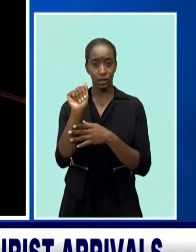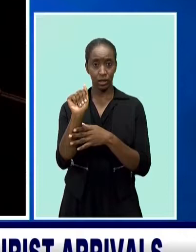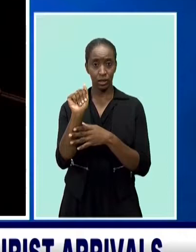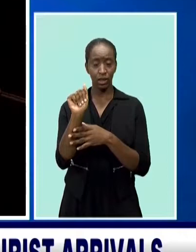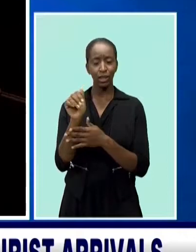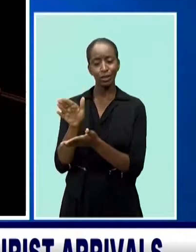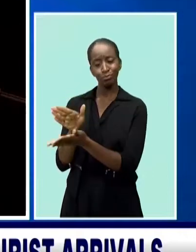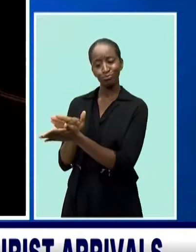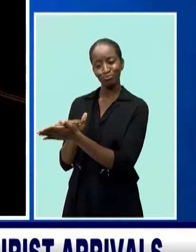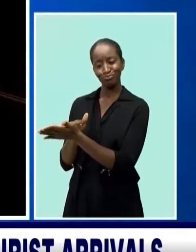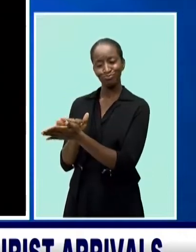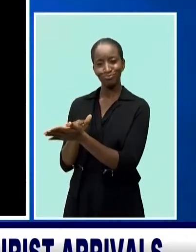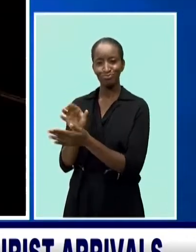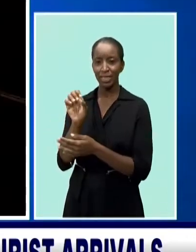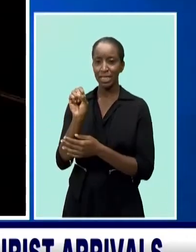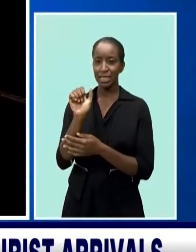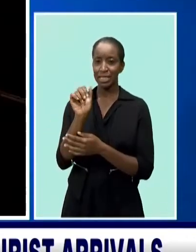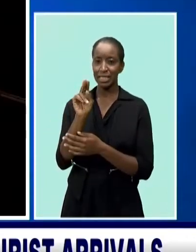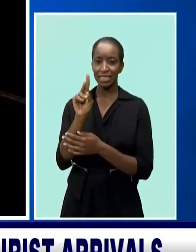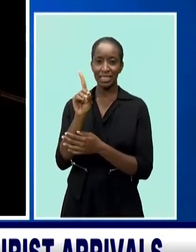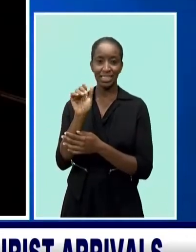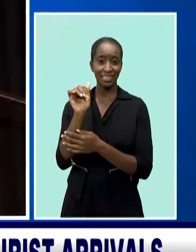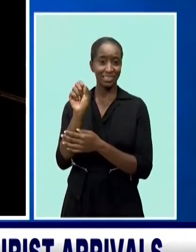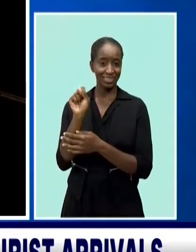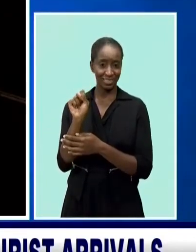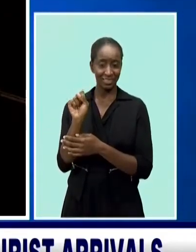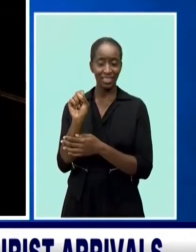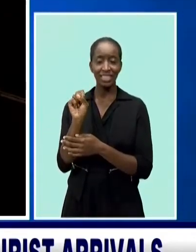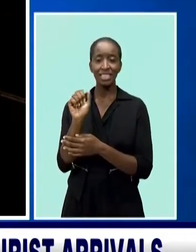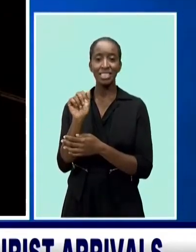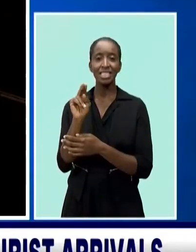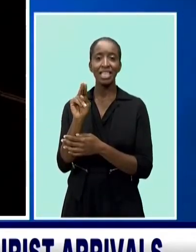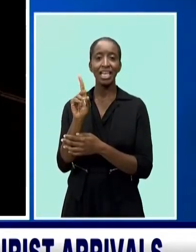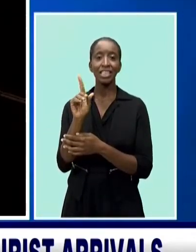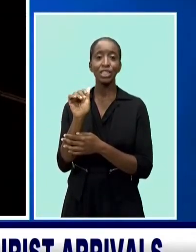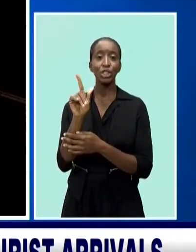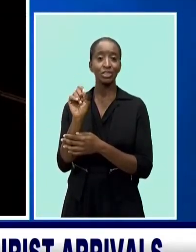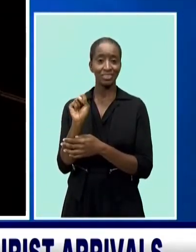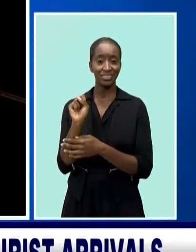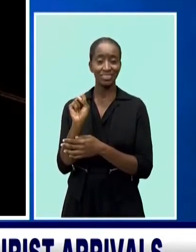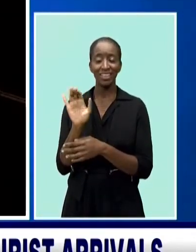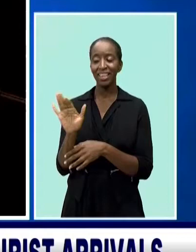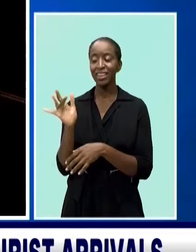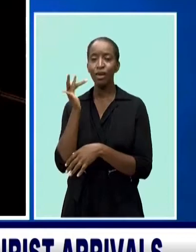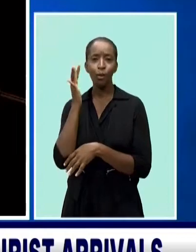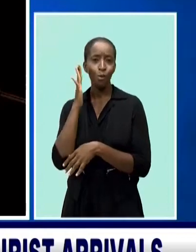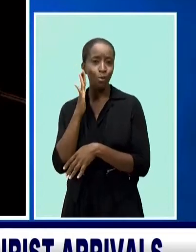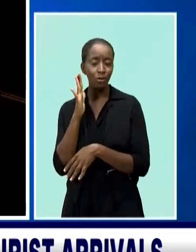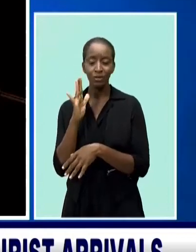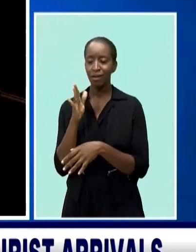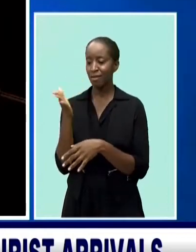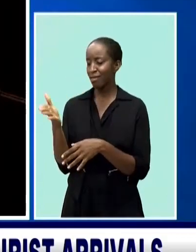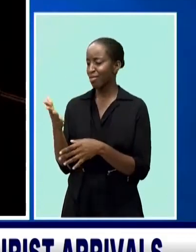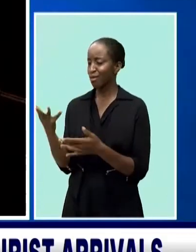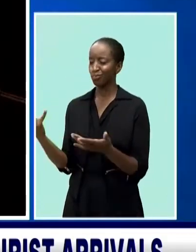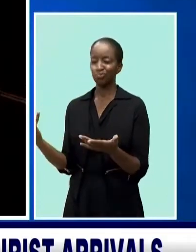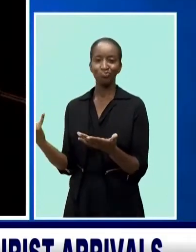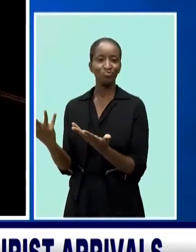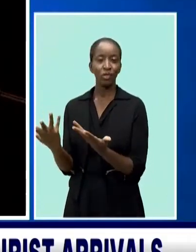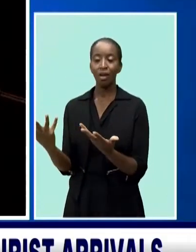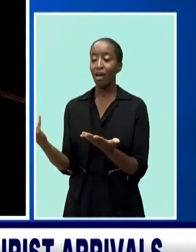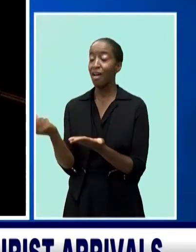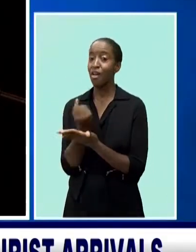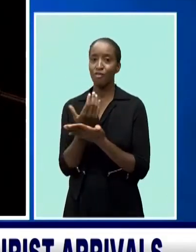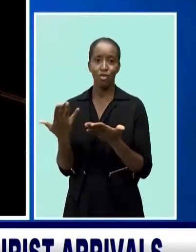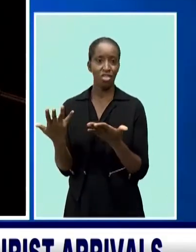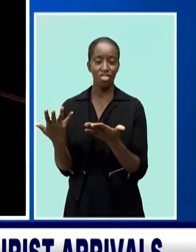Sandals for successfully reinventing the meaning of all-inclusive and recognizing that they are the undisputed leader